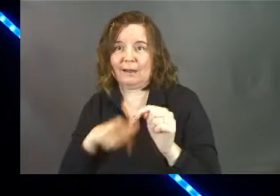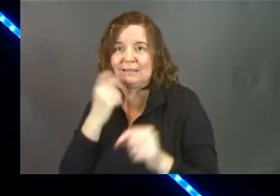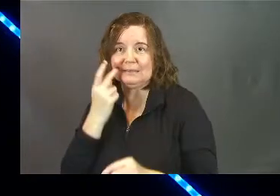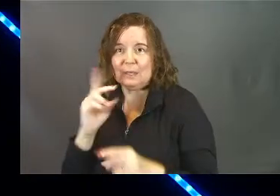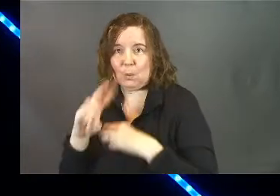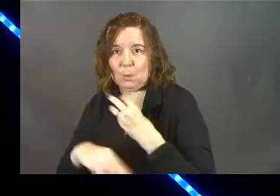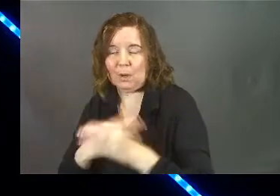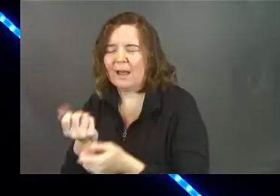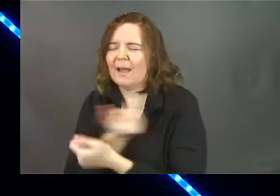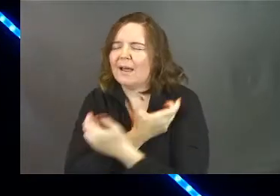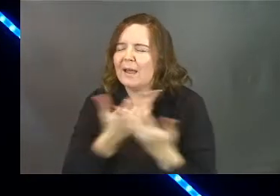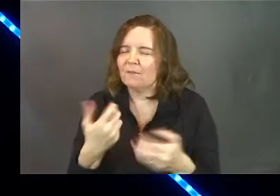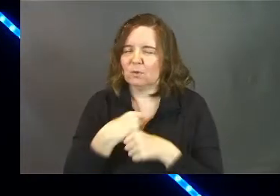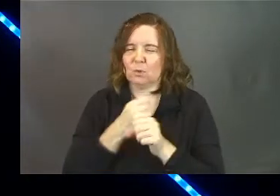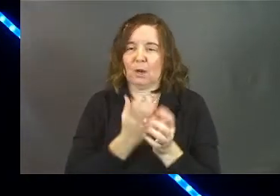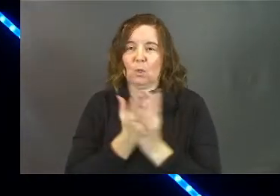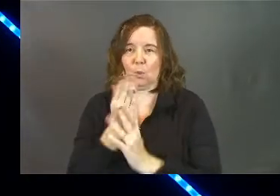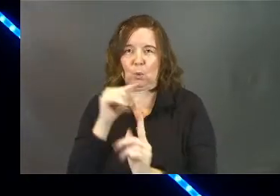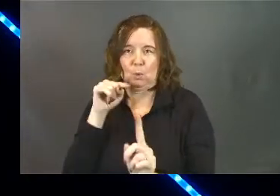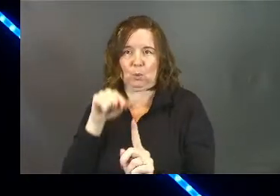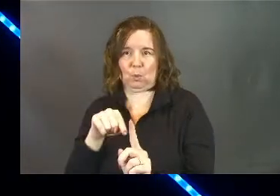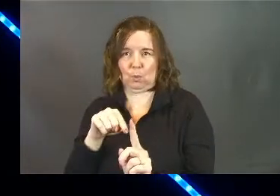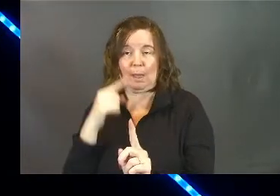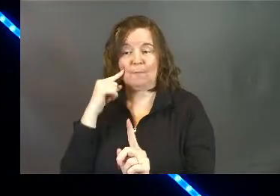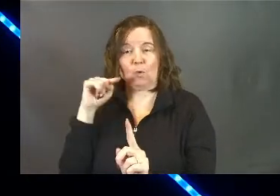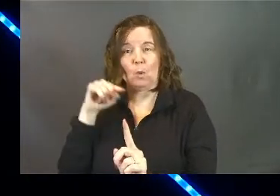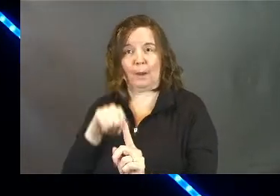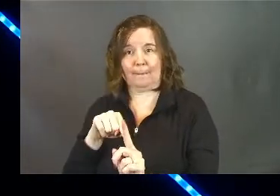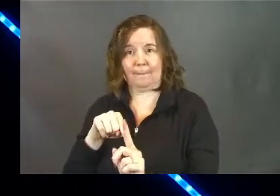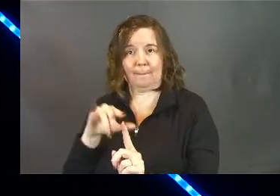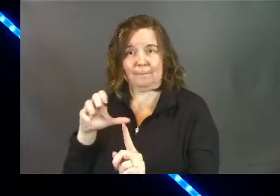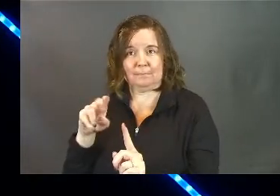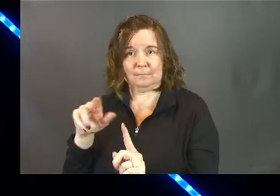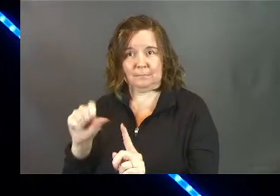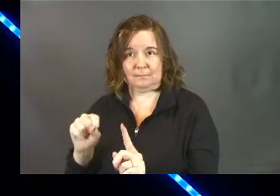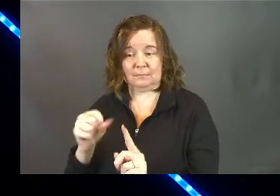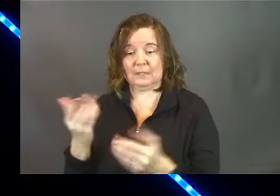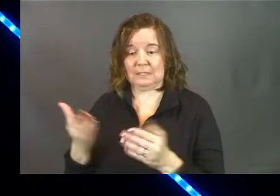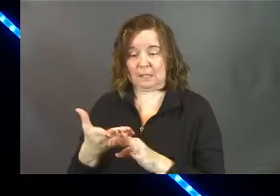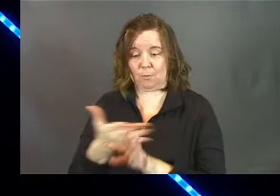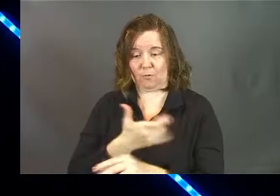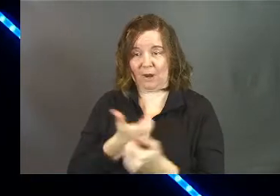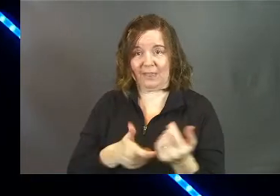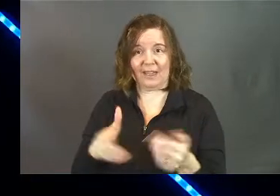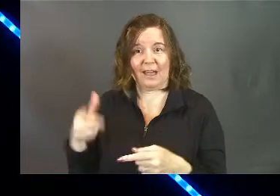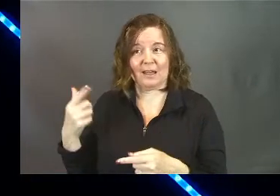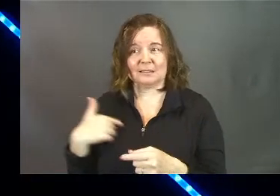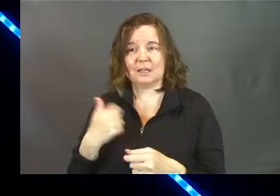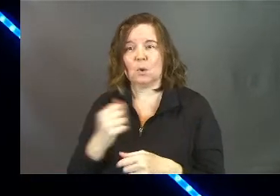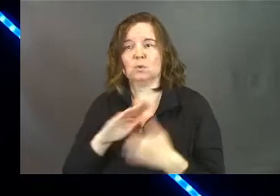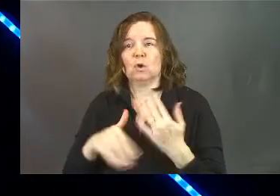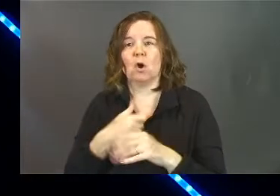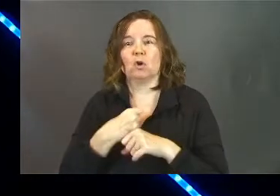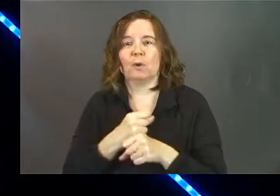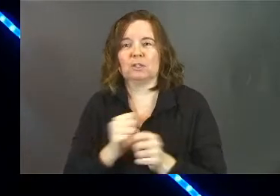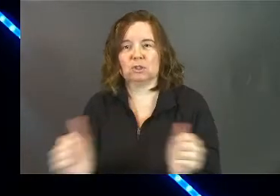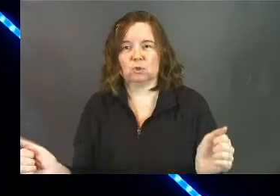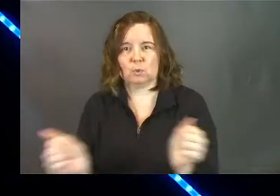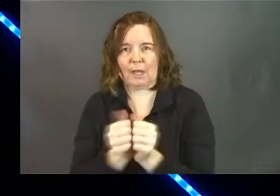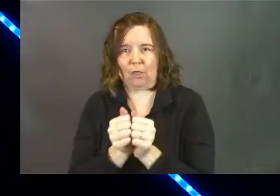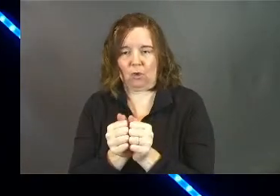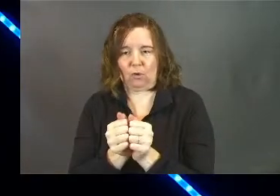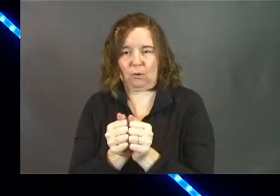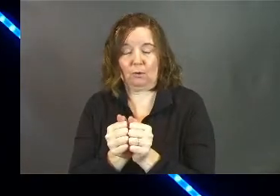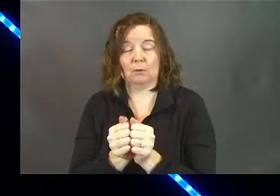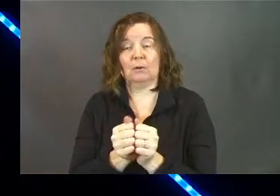world. Everything was created through him and for him. He existed before anything else, and he holds all creation together.